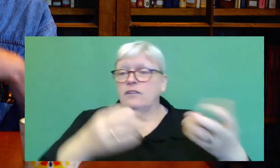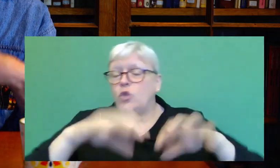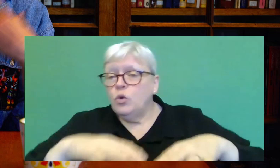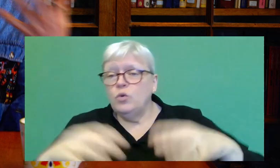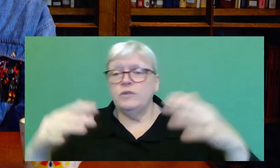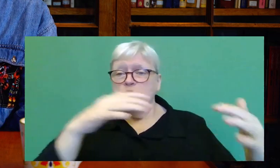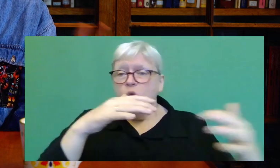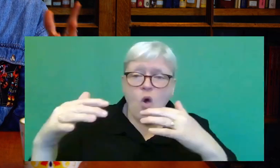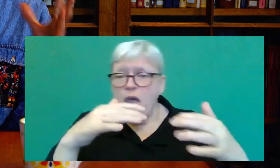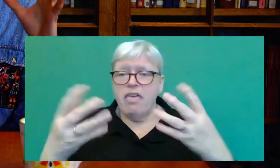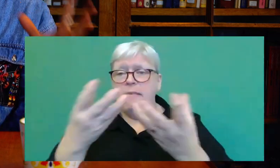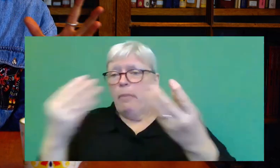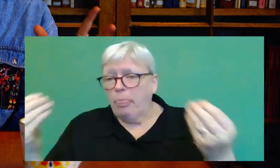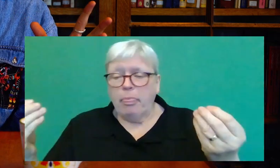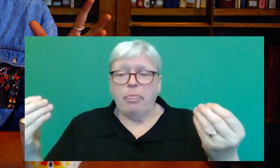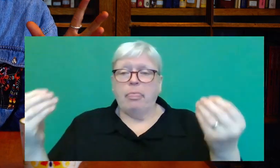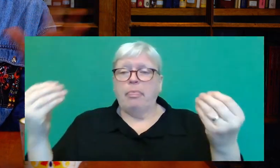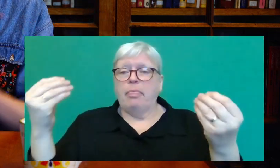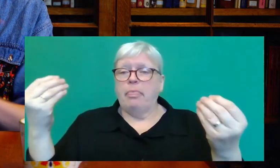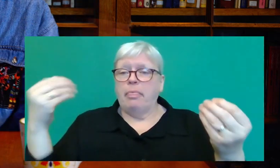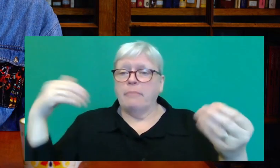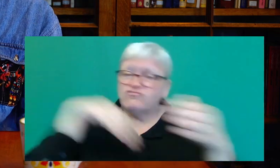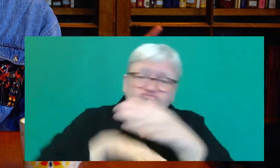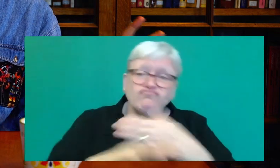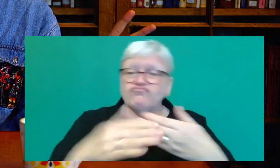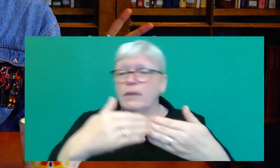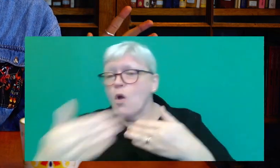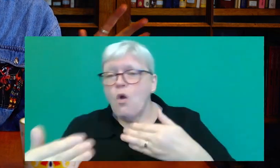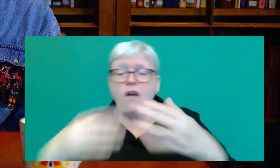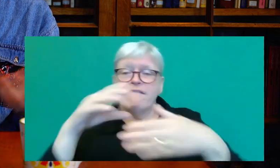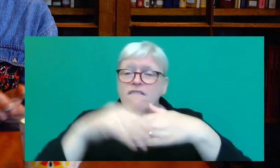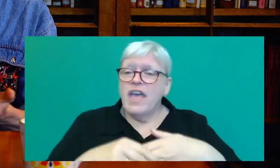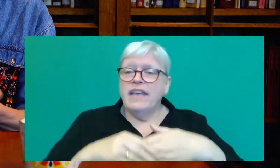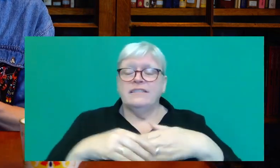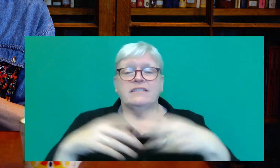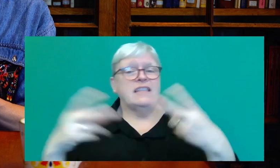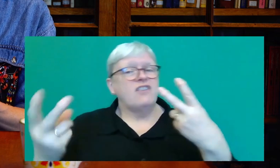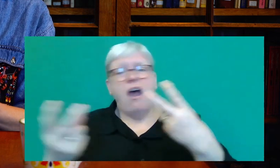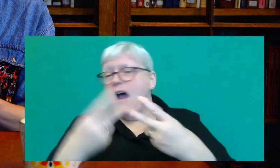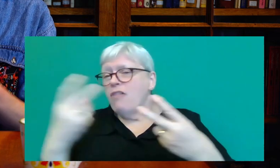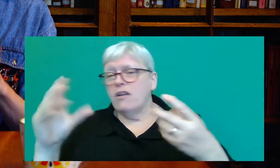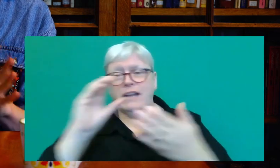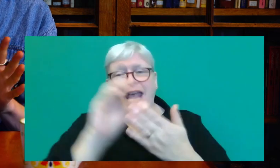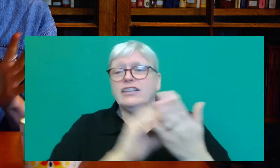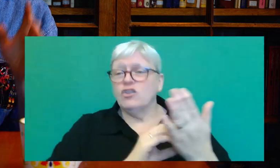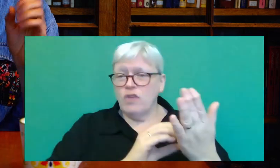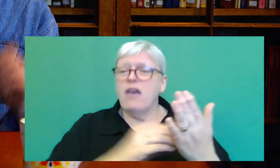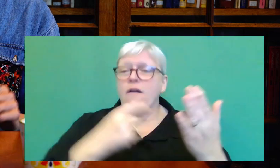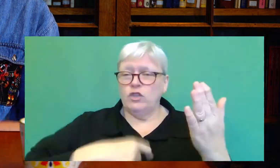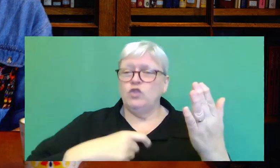expire, forge into more friends than any other category of human relationship, unless you're a very, very prolific